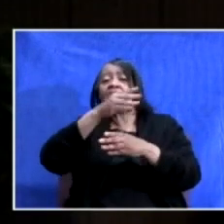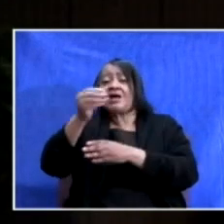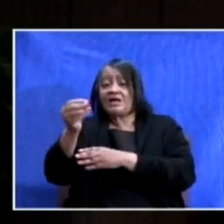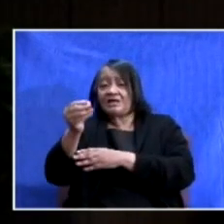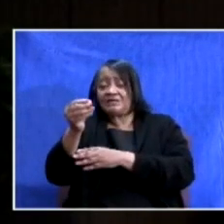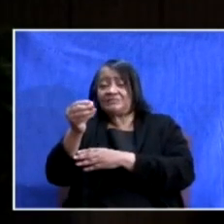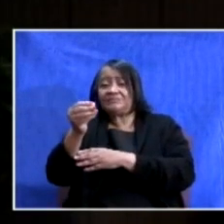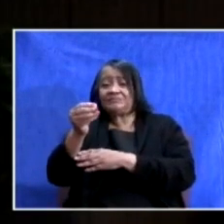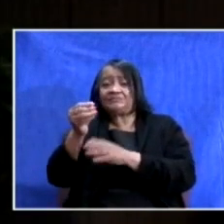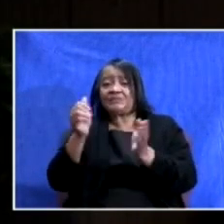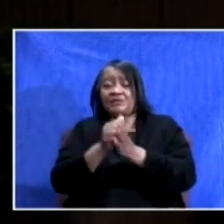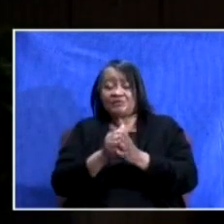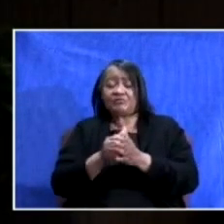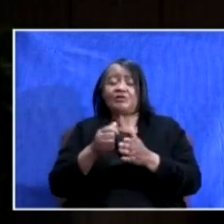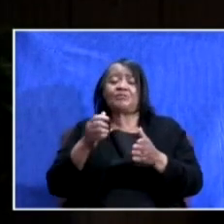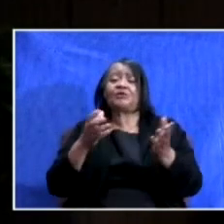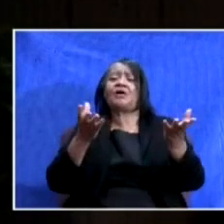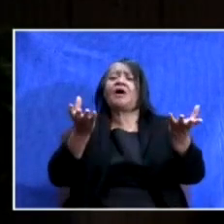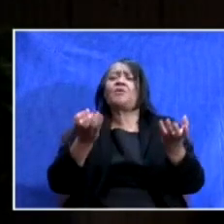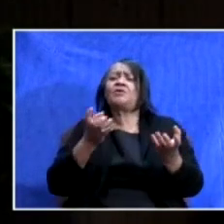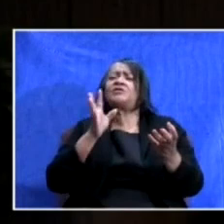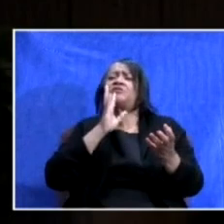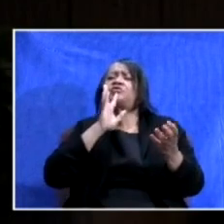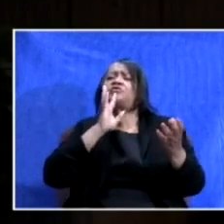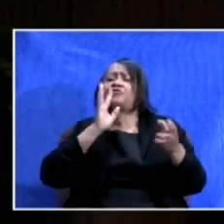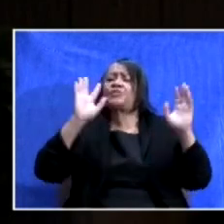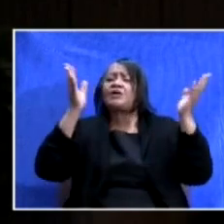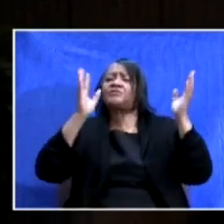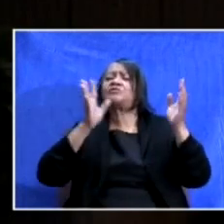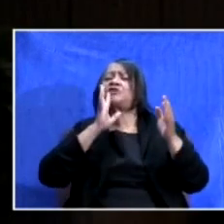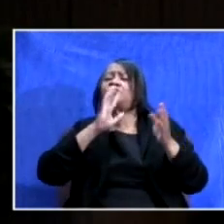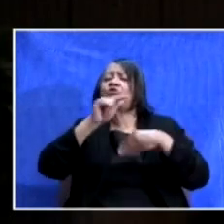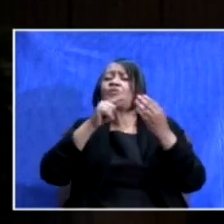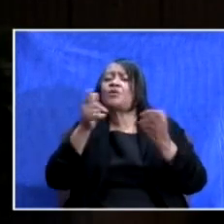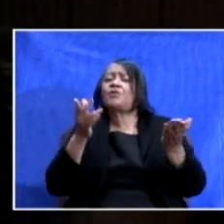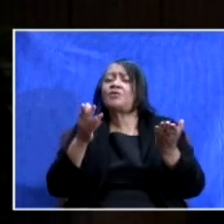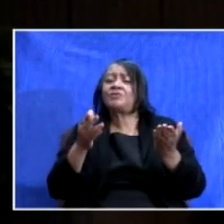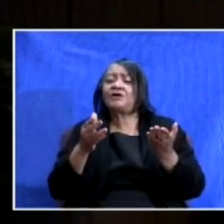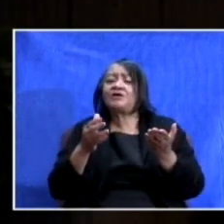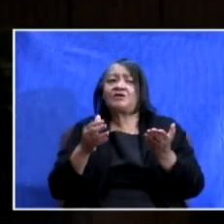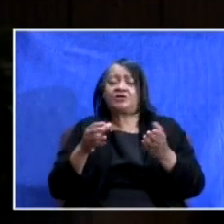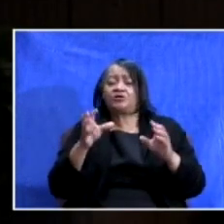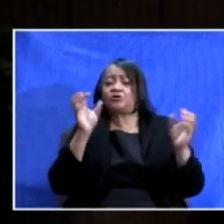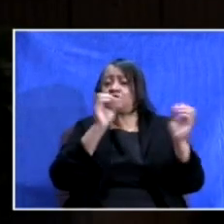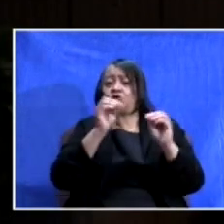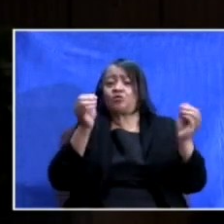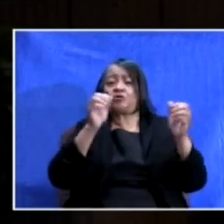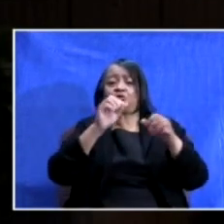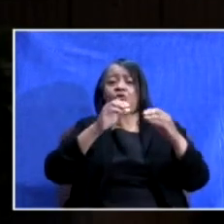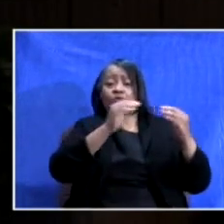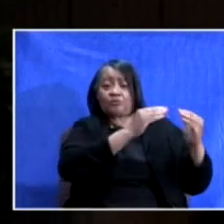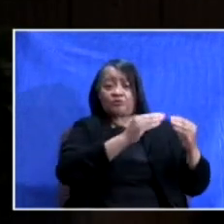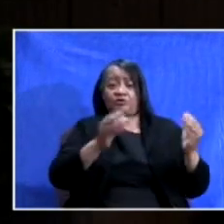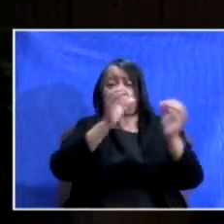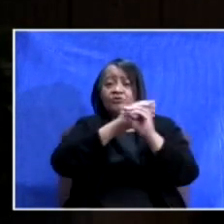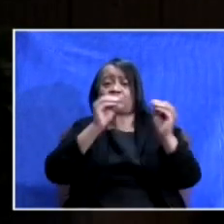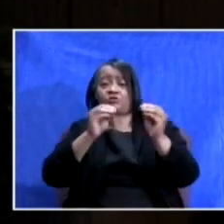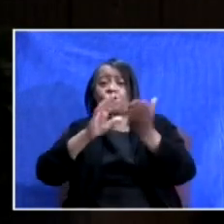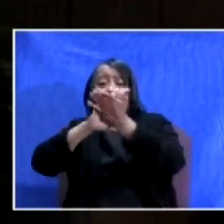And that's what I want to talk to you about. I want to talk to you about no justice, no peace.